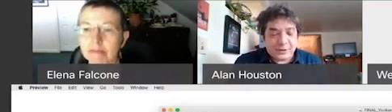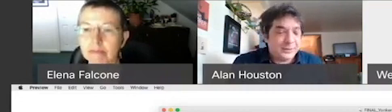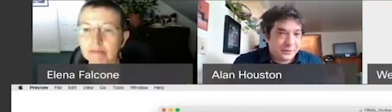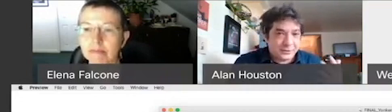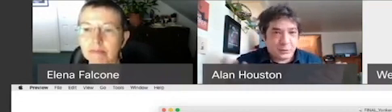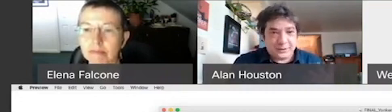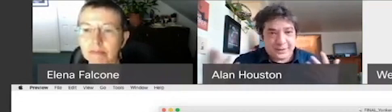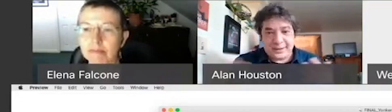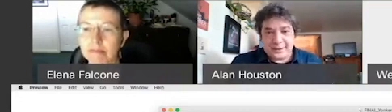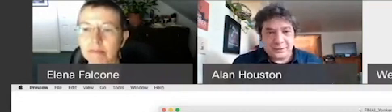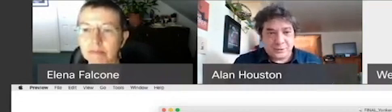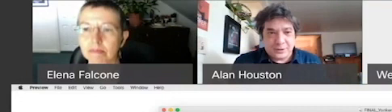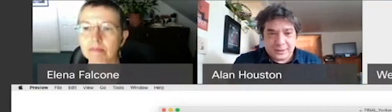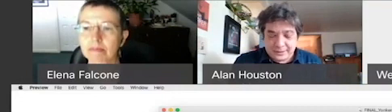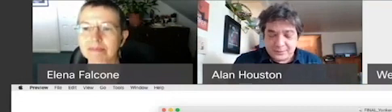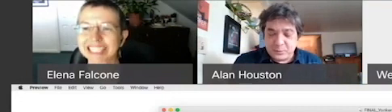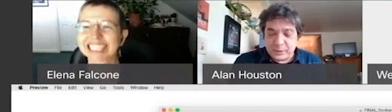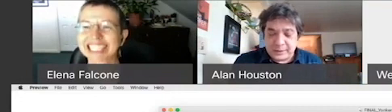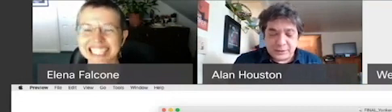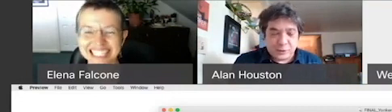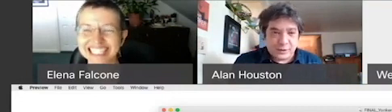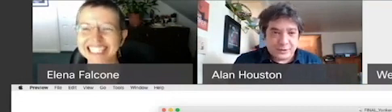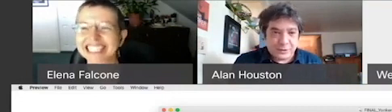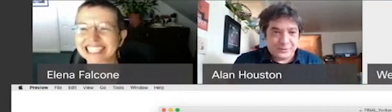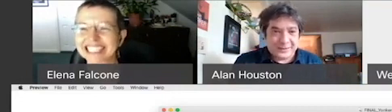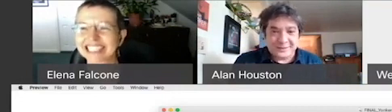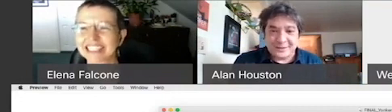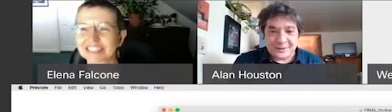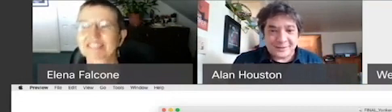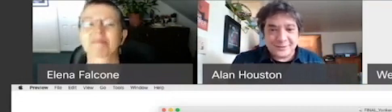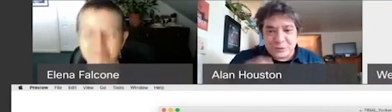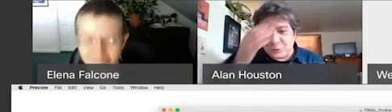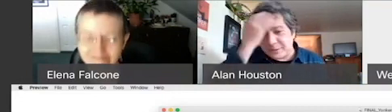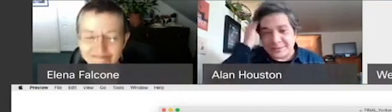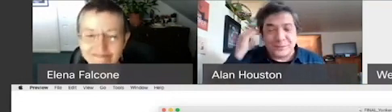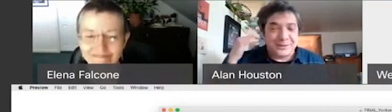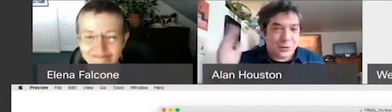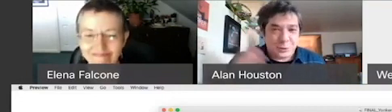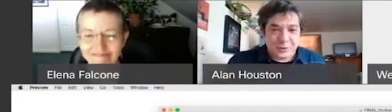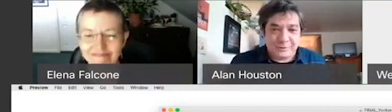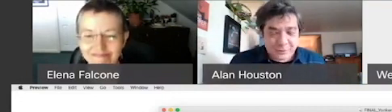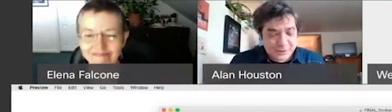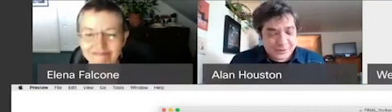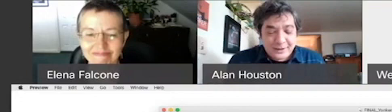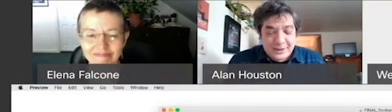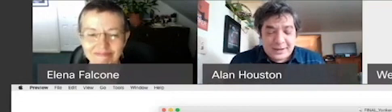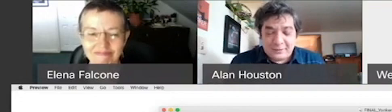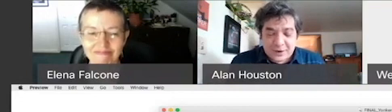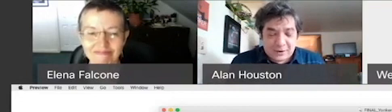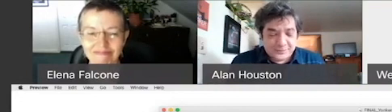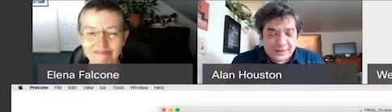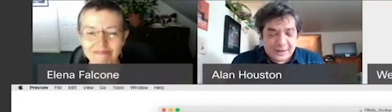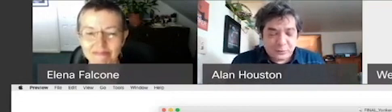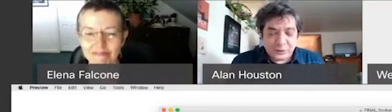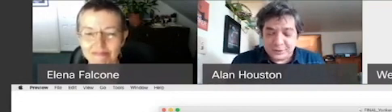well today under these pretty extraordinary circumstances. That's a true testament to the hard work of everybody involved, and we're